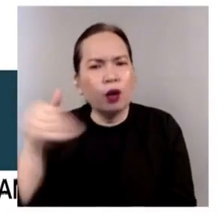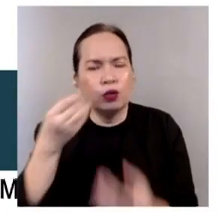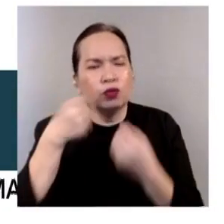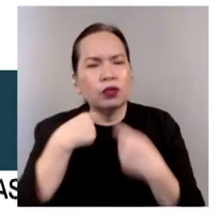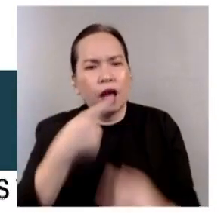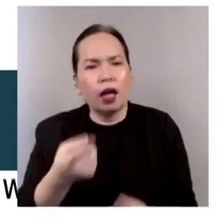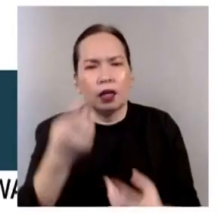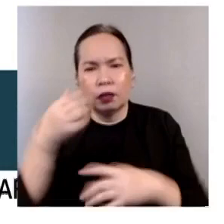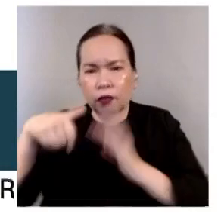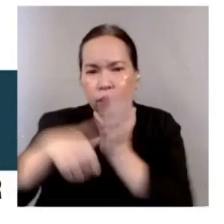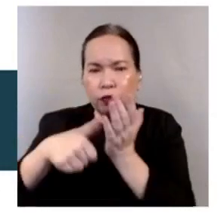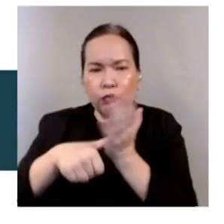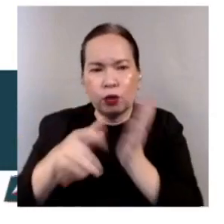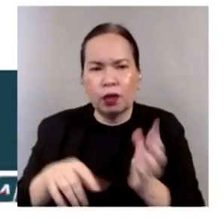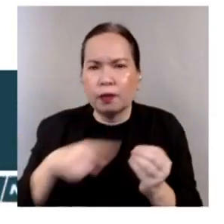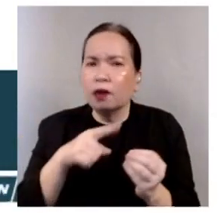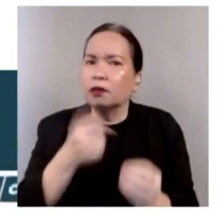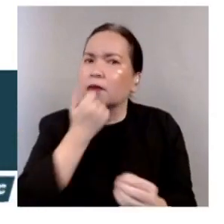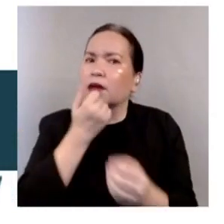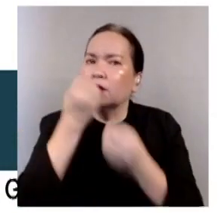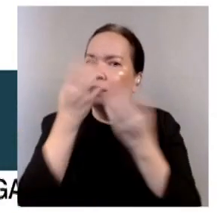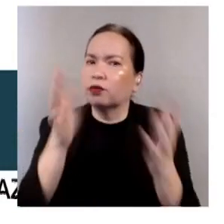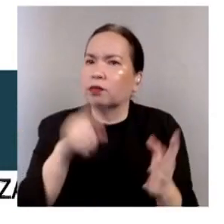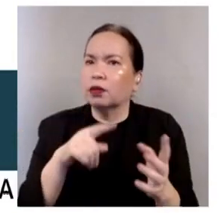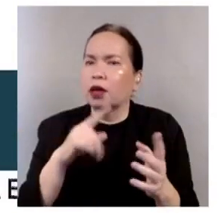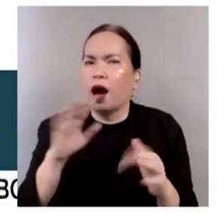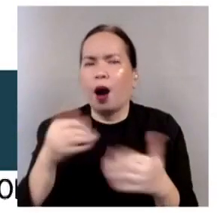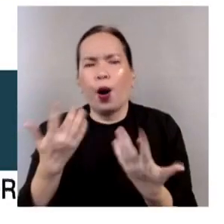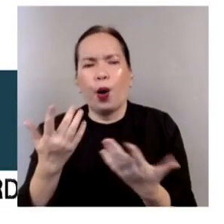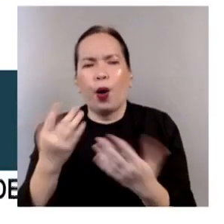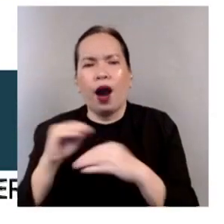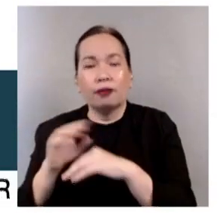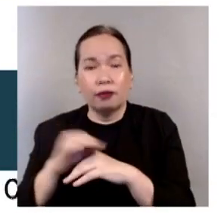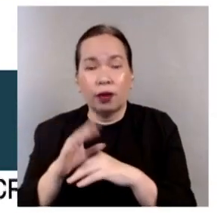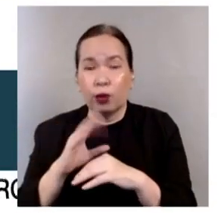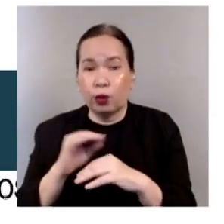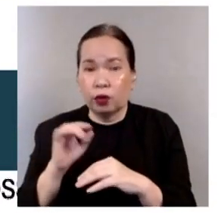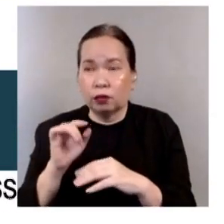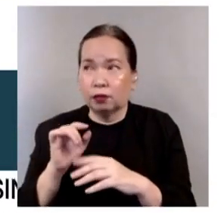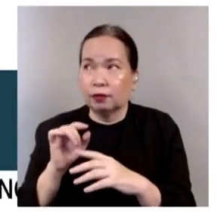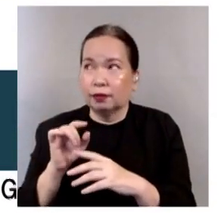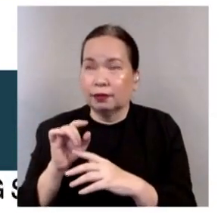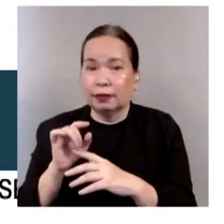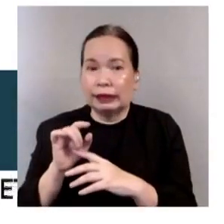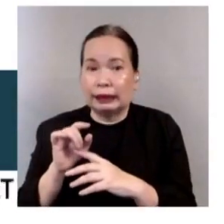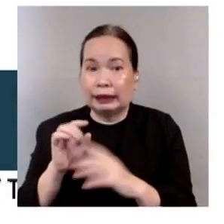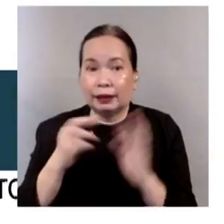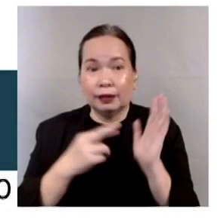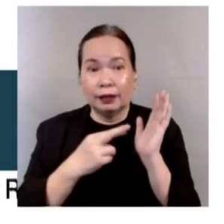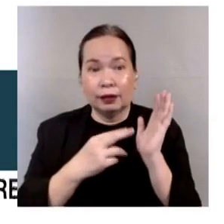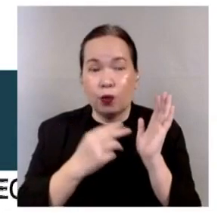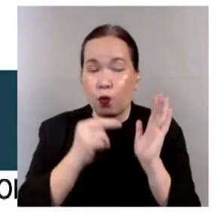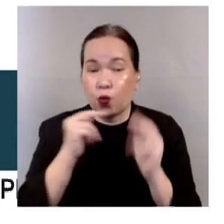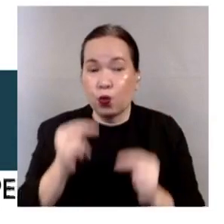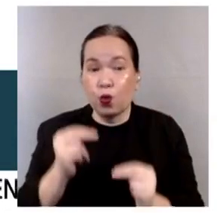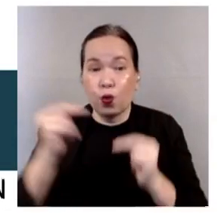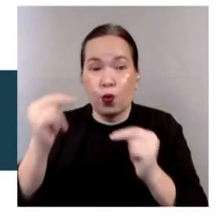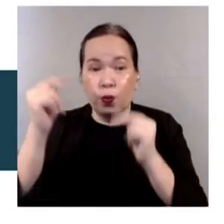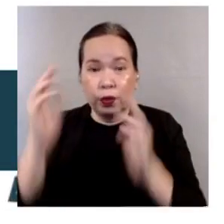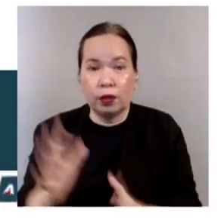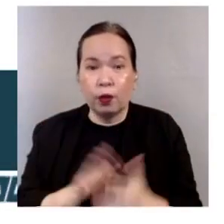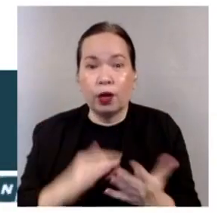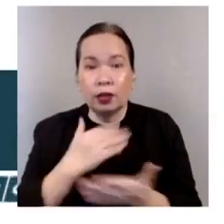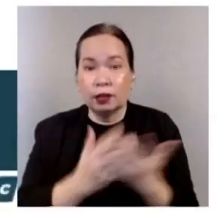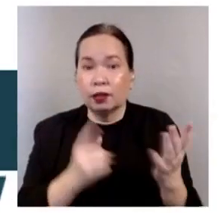about their choices for the candidates? Because for most of them, this is going to be really their first